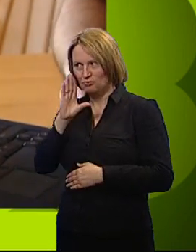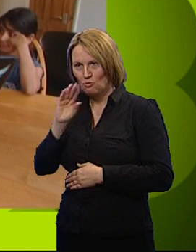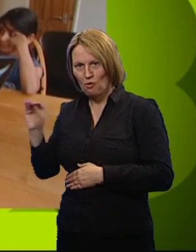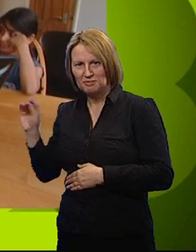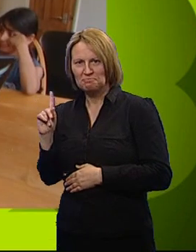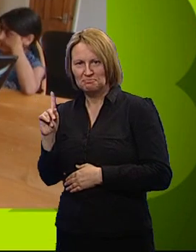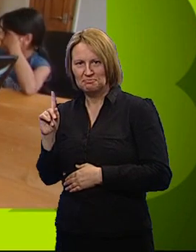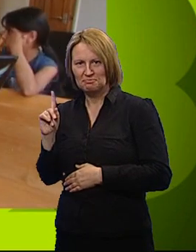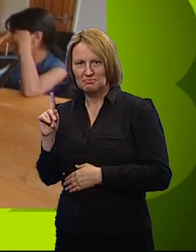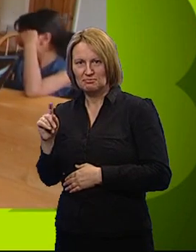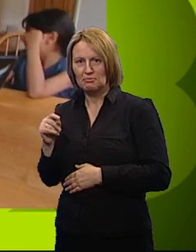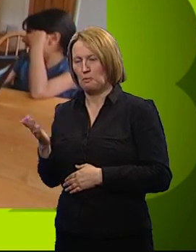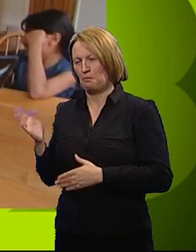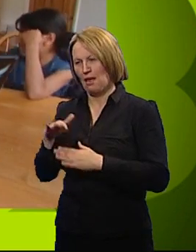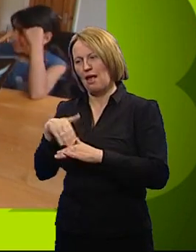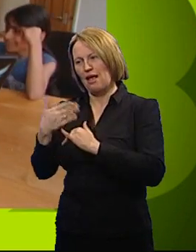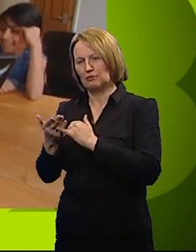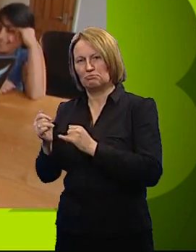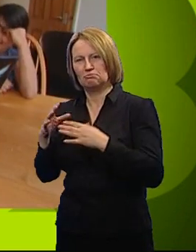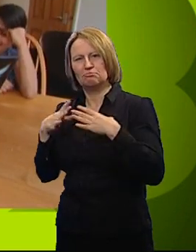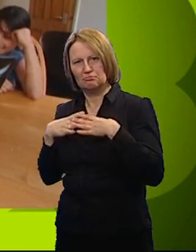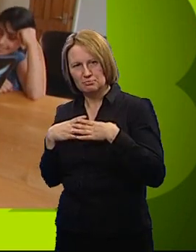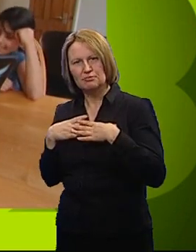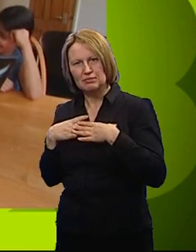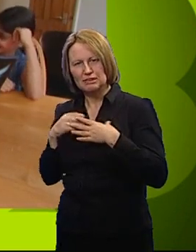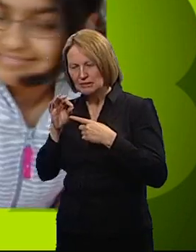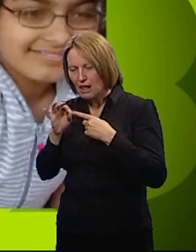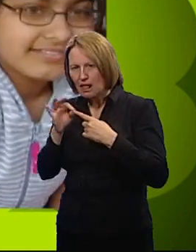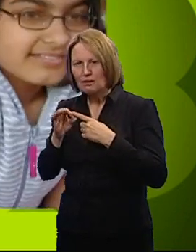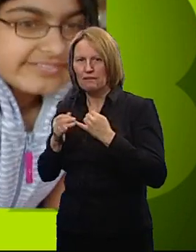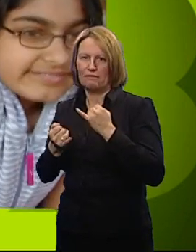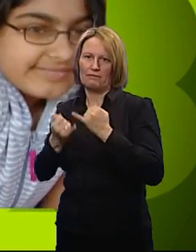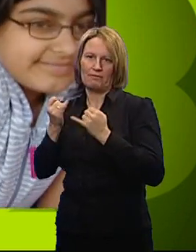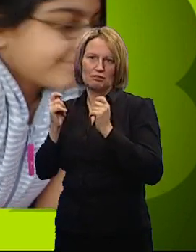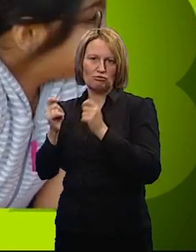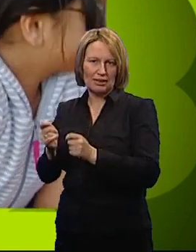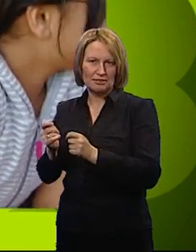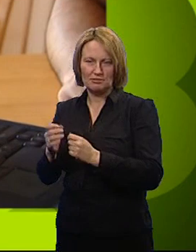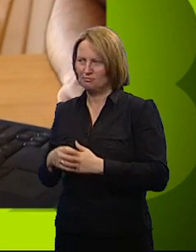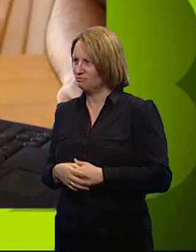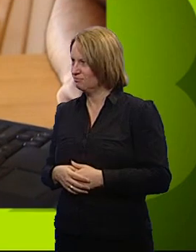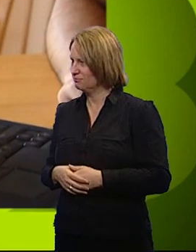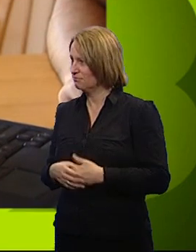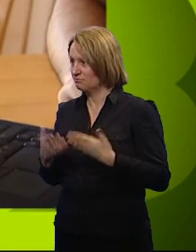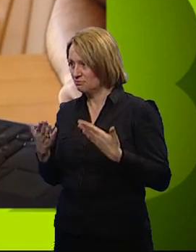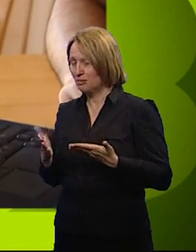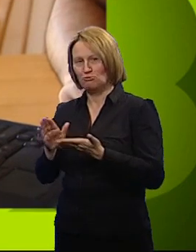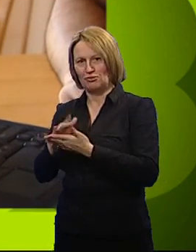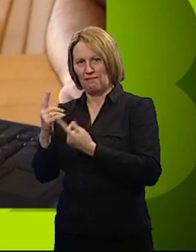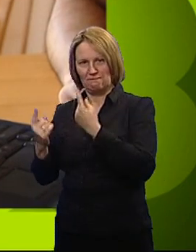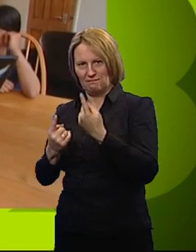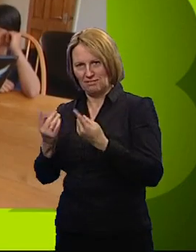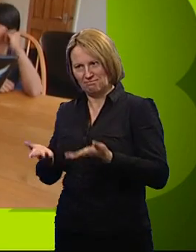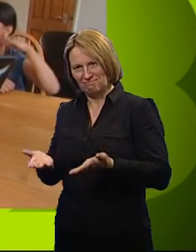been warned. I'll be back towards the end of your break to fill you in on the details about that final treat. In the meantime, enjoy